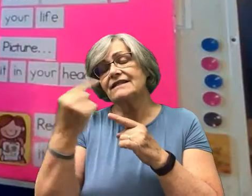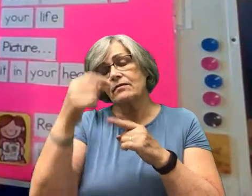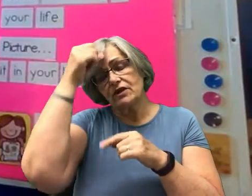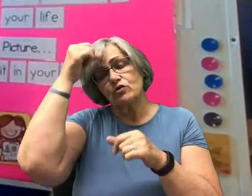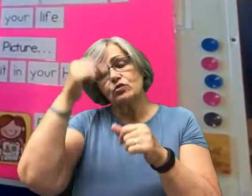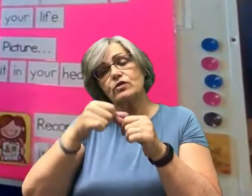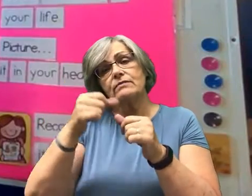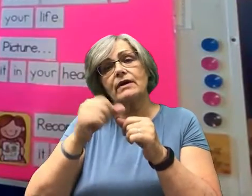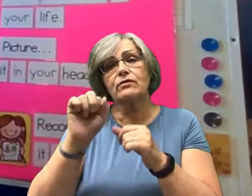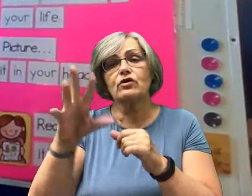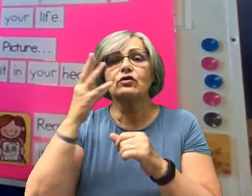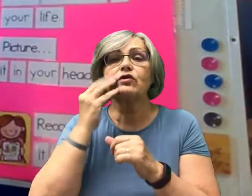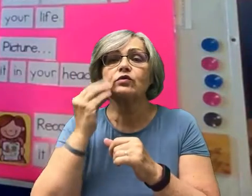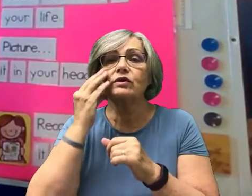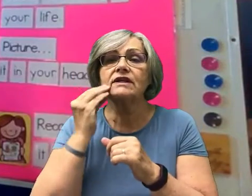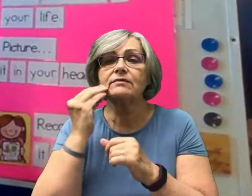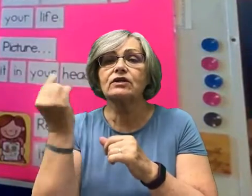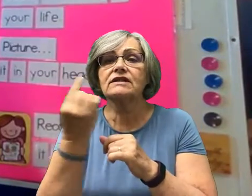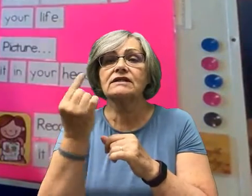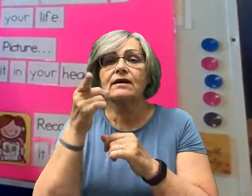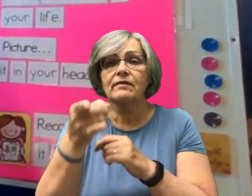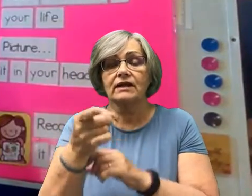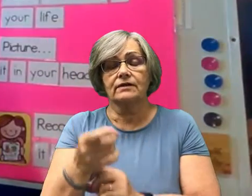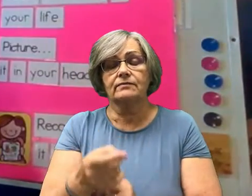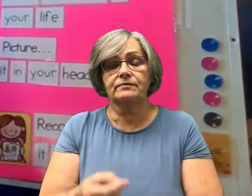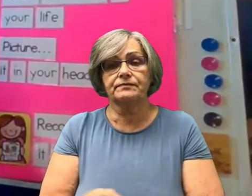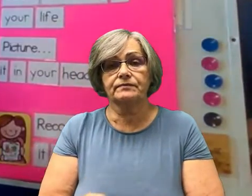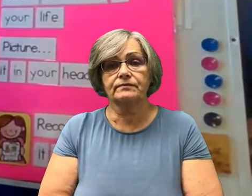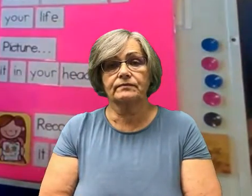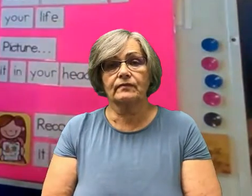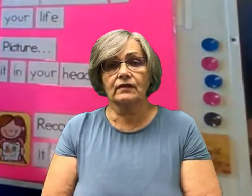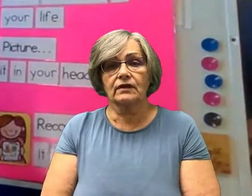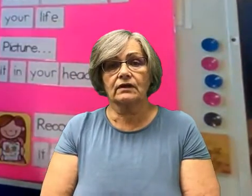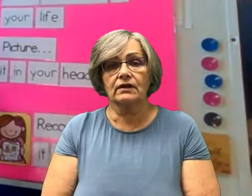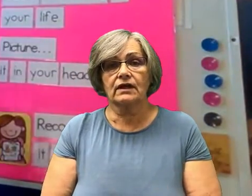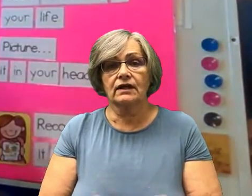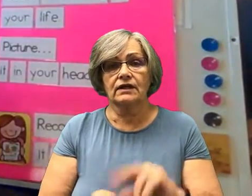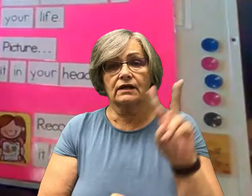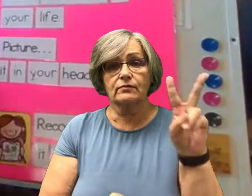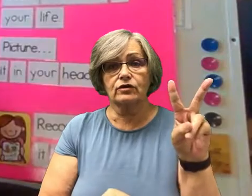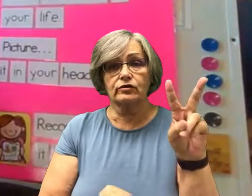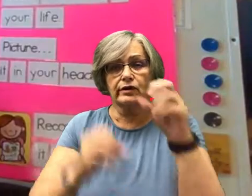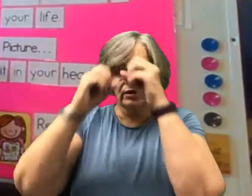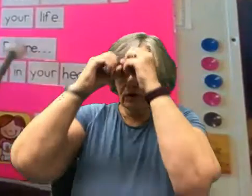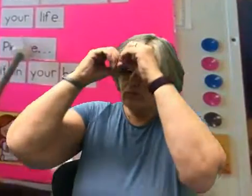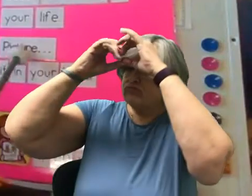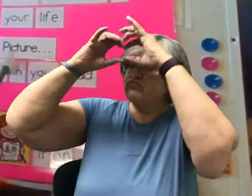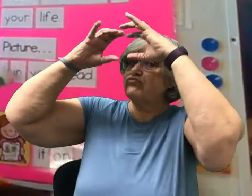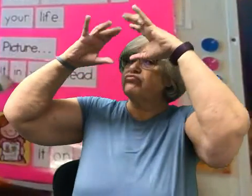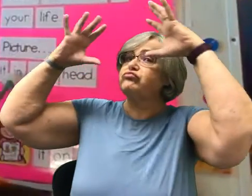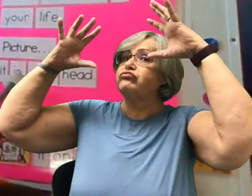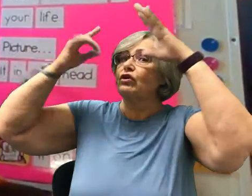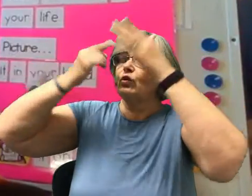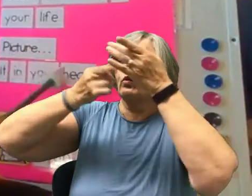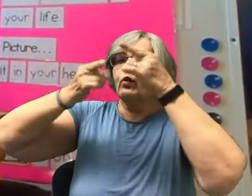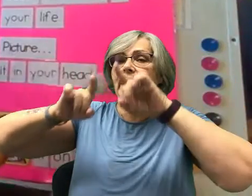narrative is a memory or experience of something that happened to you. Number two, picture